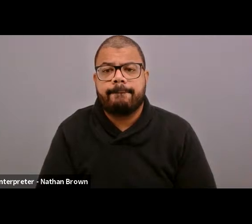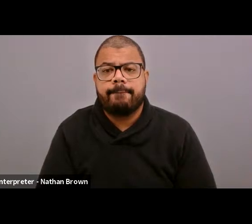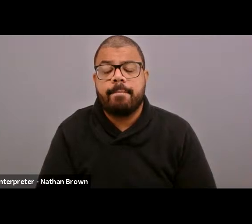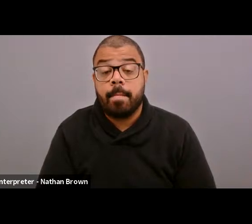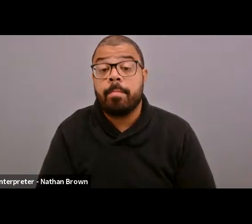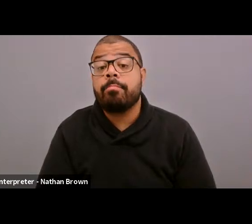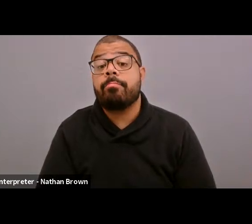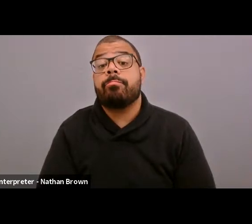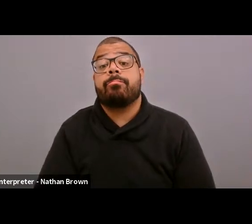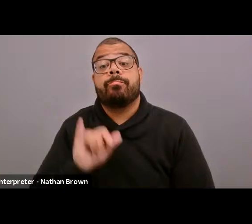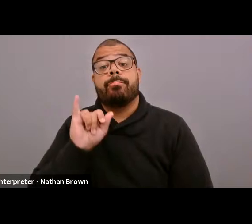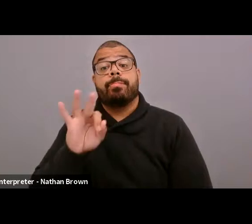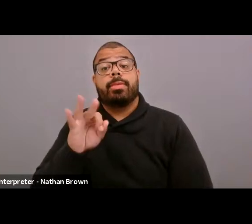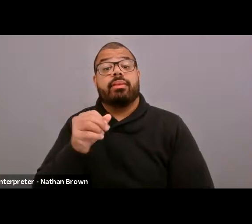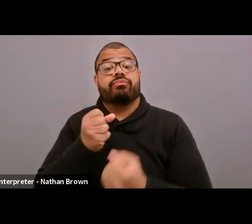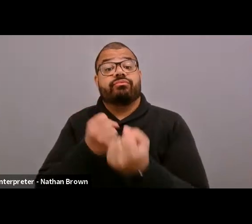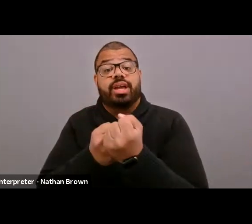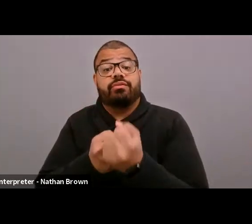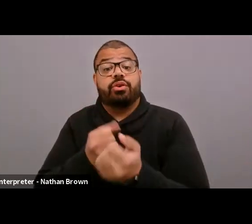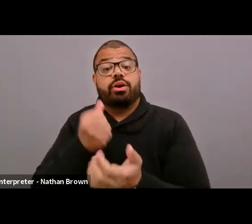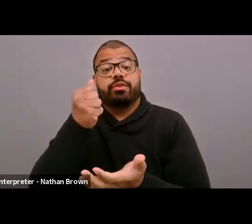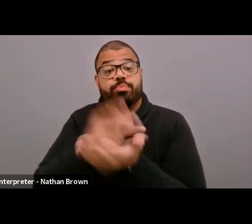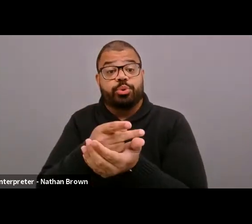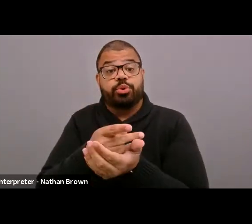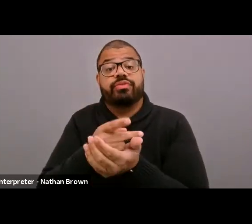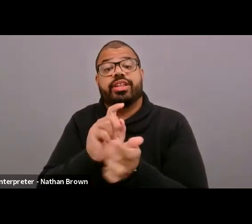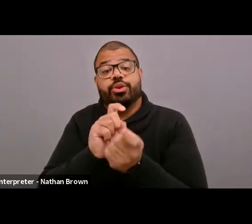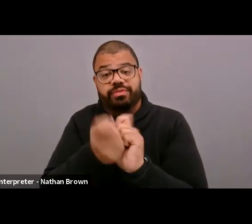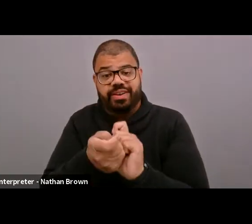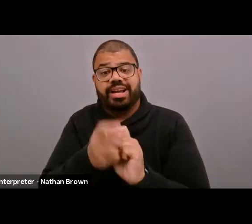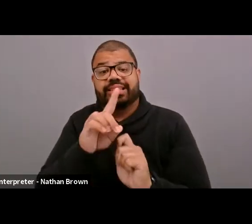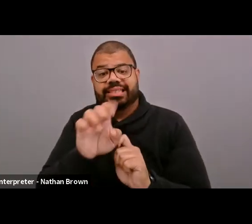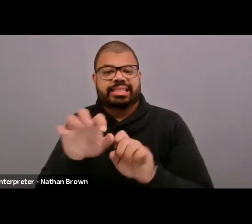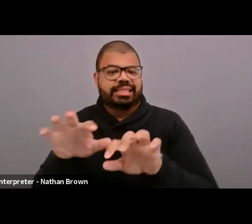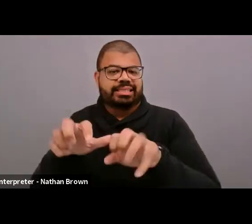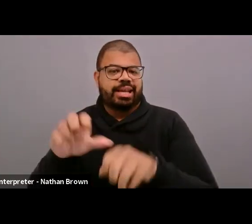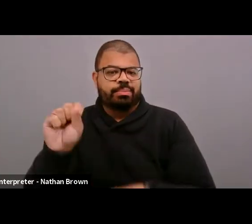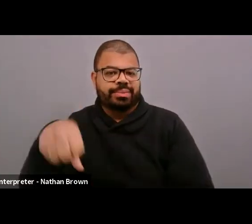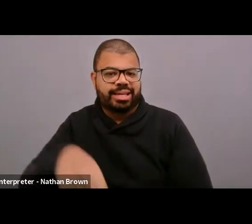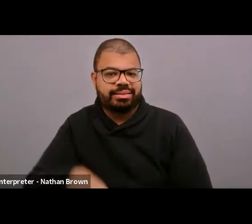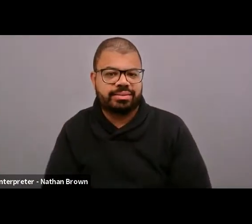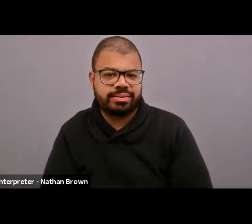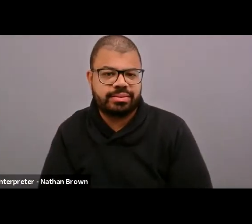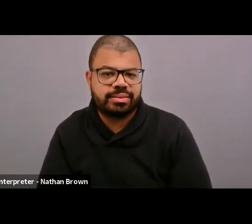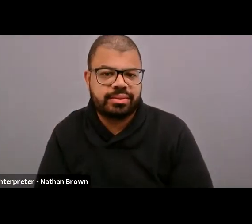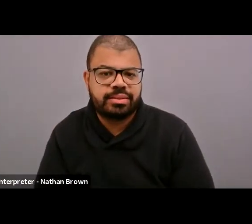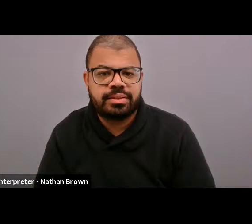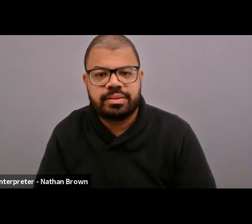All those in favor of approving the revised DE addendum, type yes in the chat box.